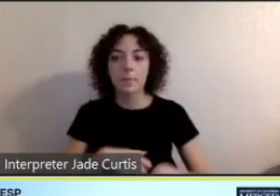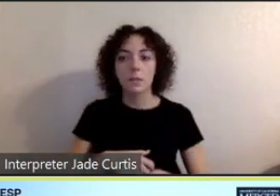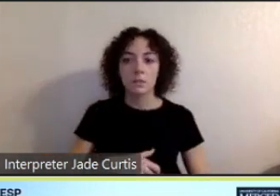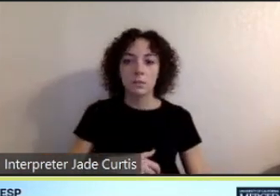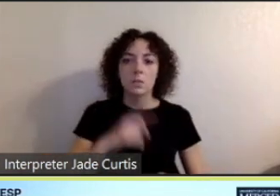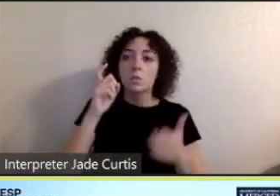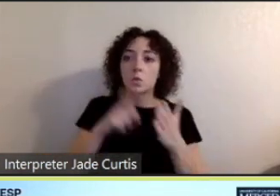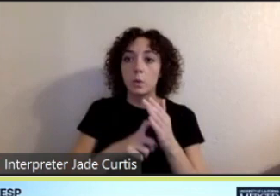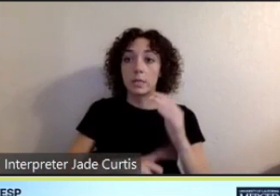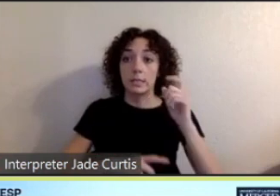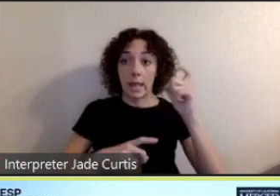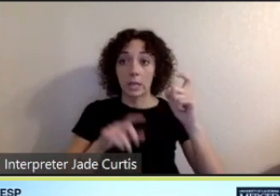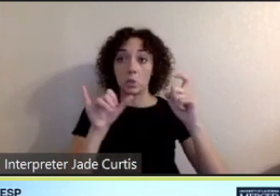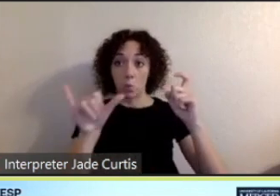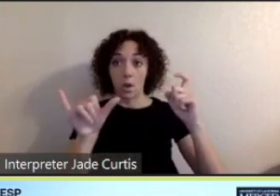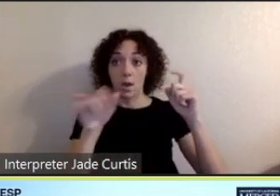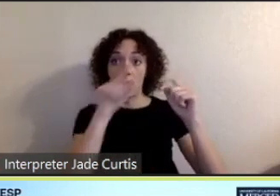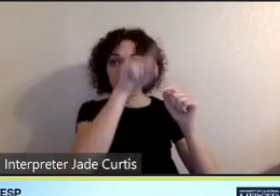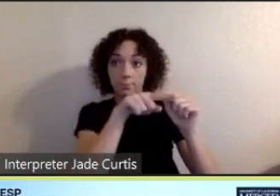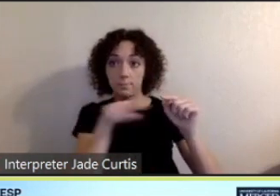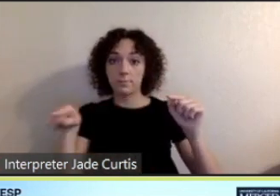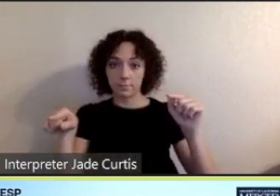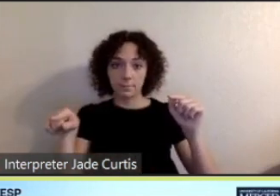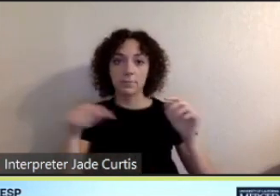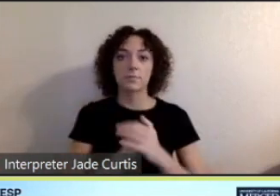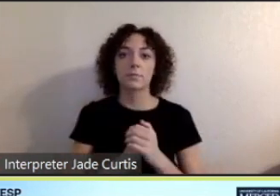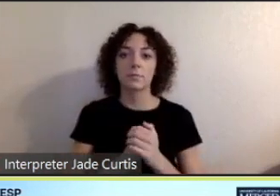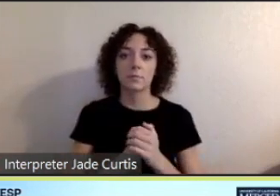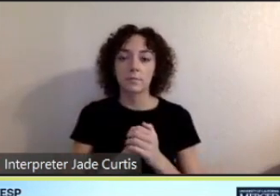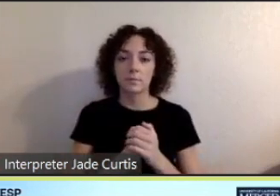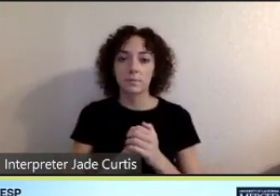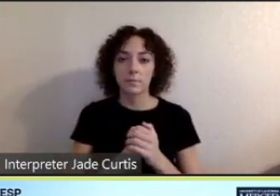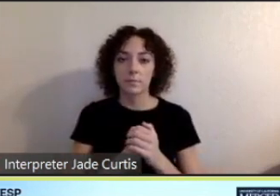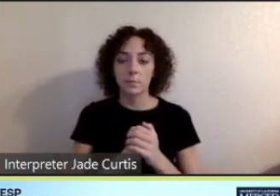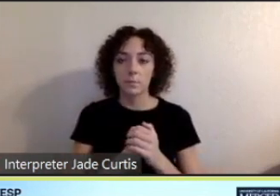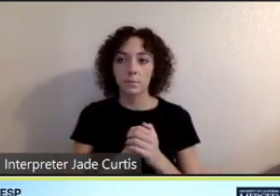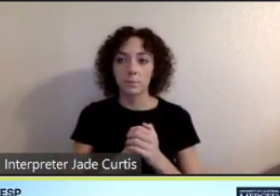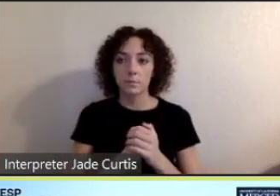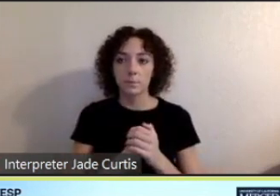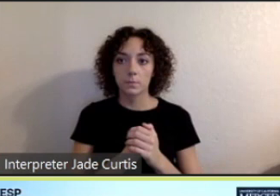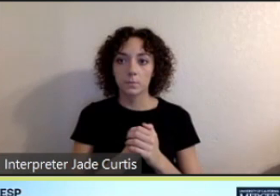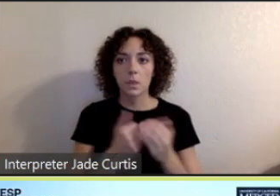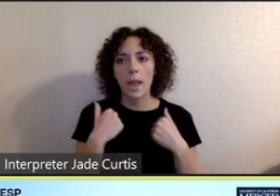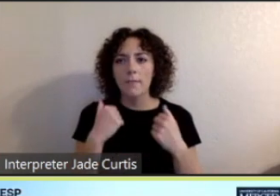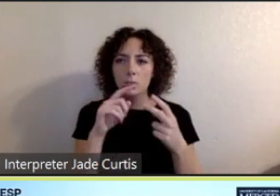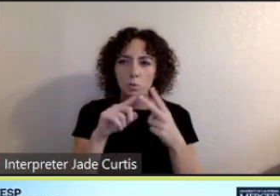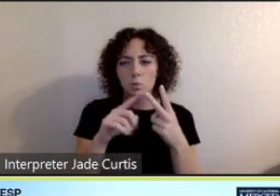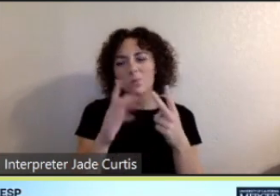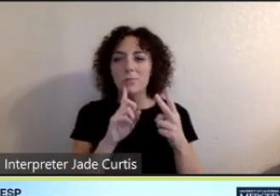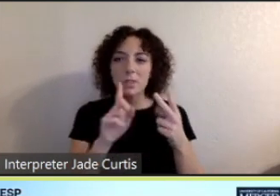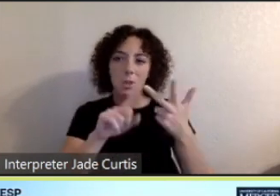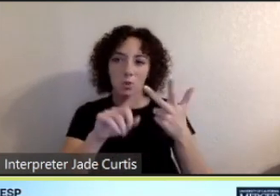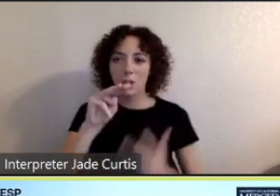Y axes are shown in log scale, and there are more like three modes. The